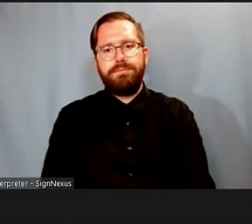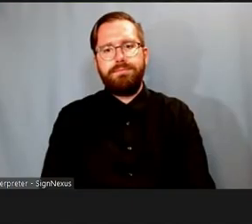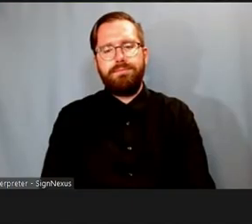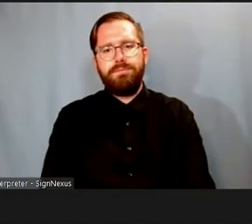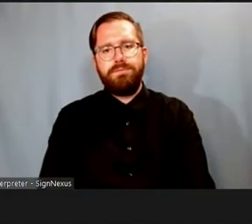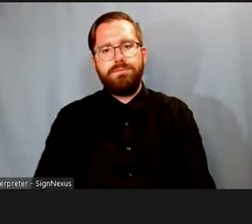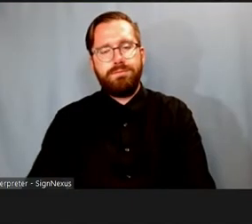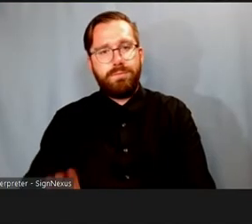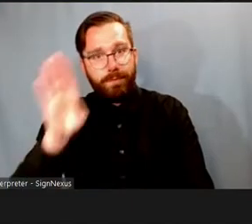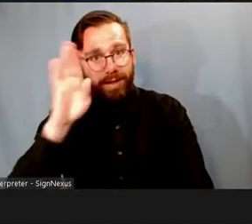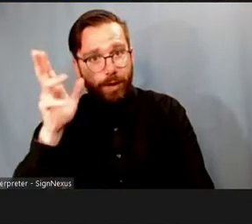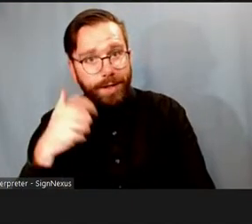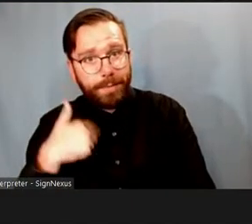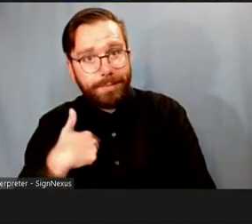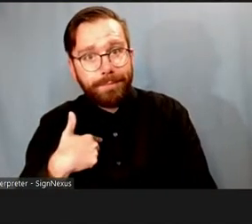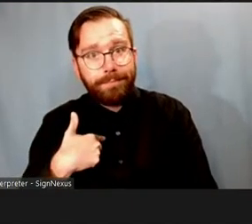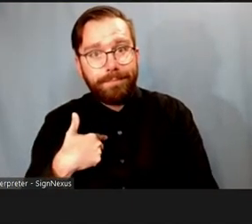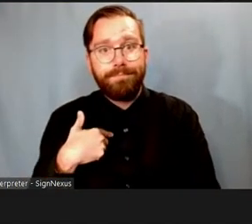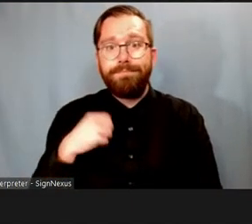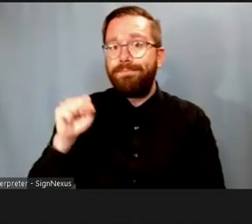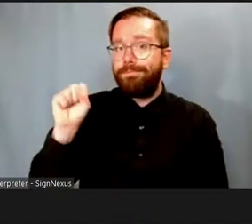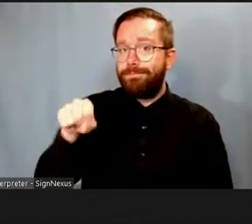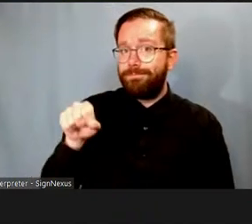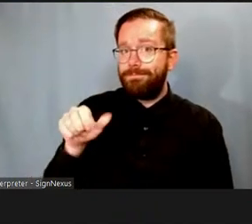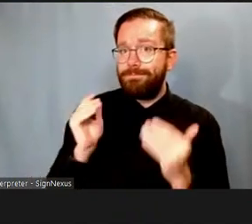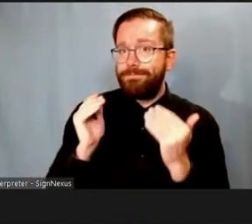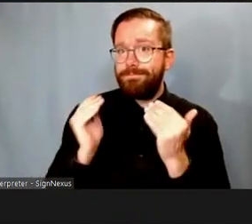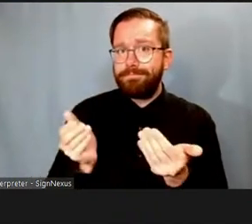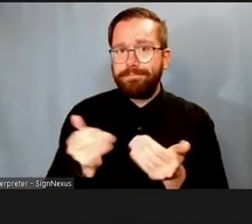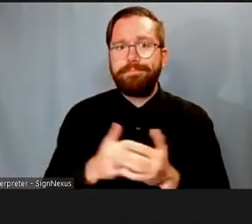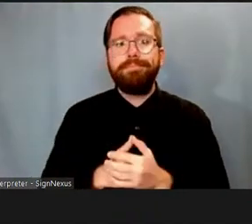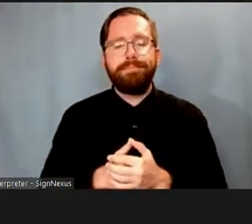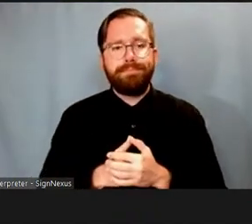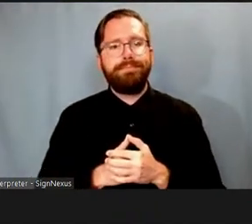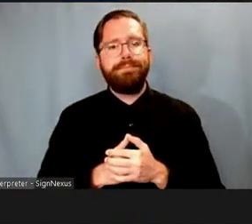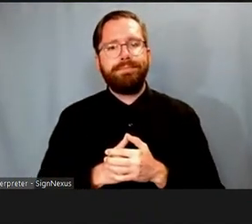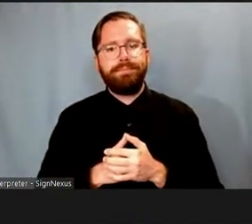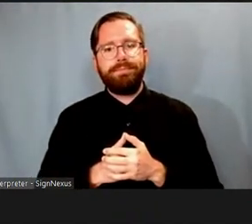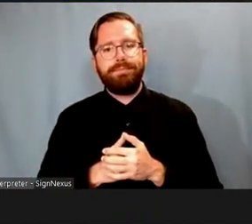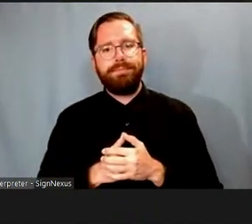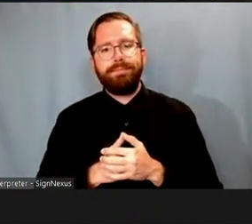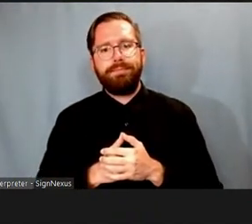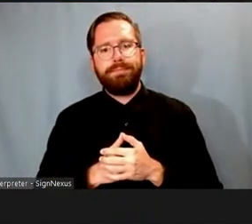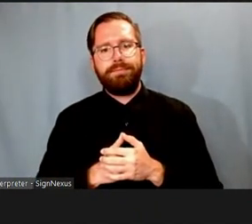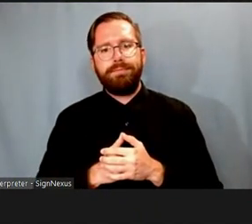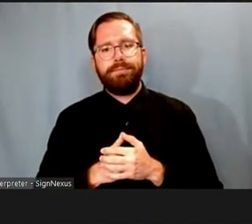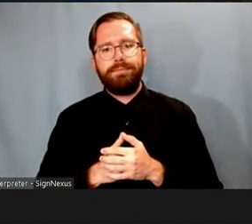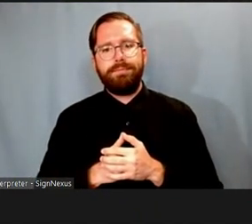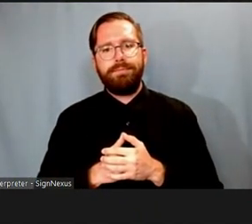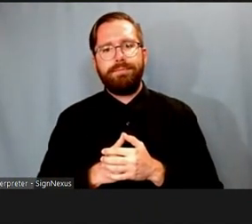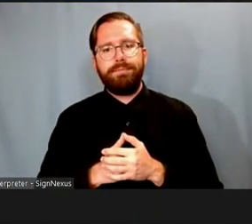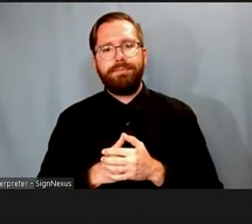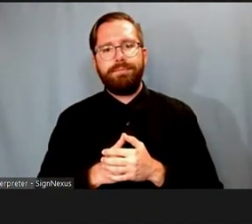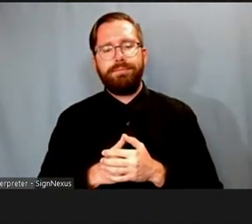hello can you hear me yes please proceed i i'll start by i do want to support